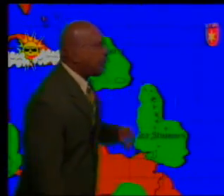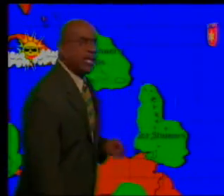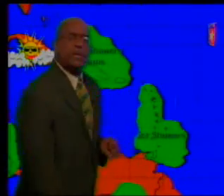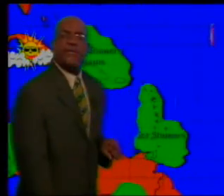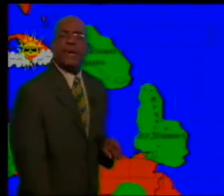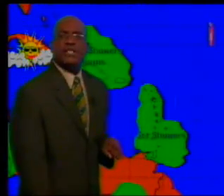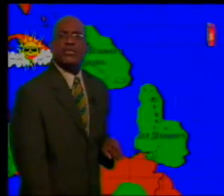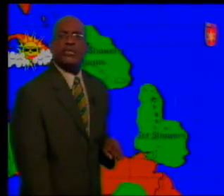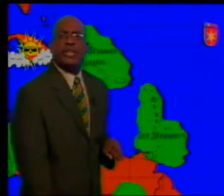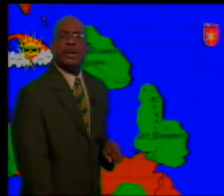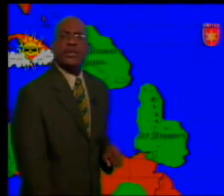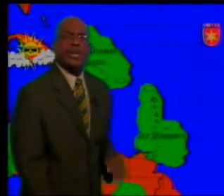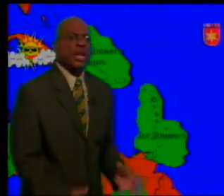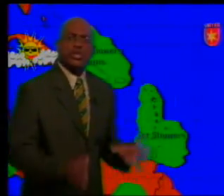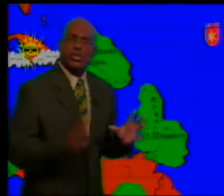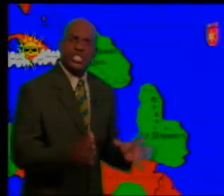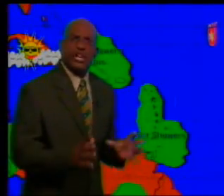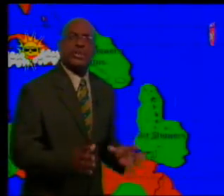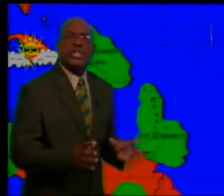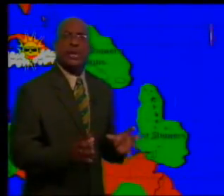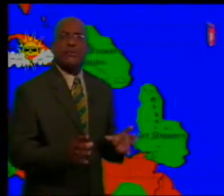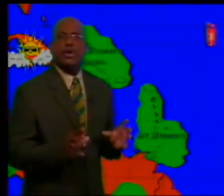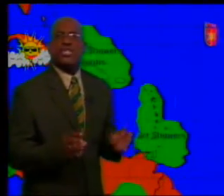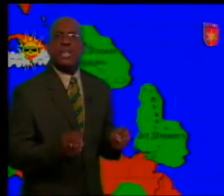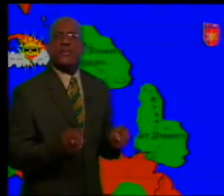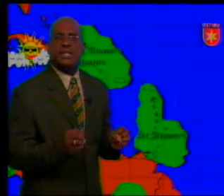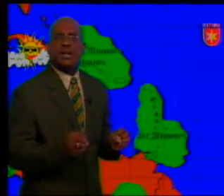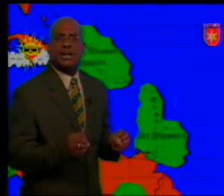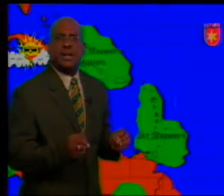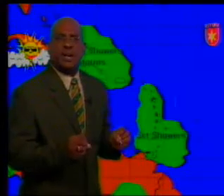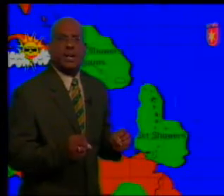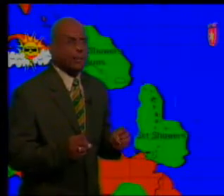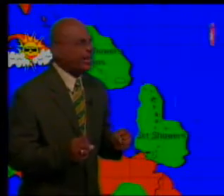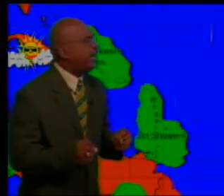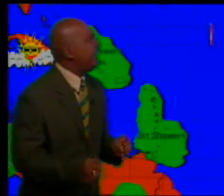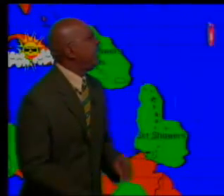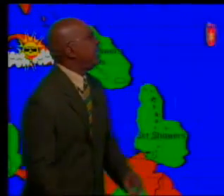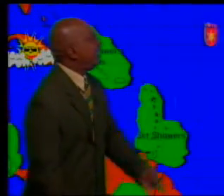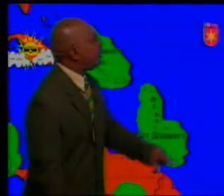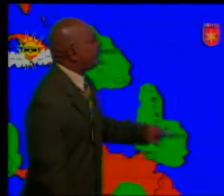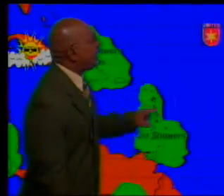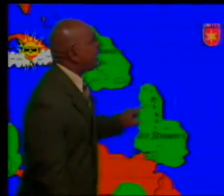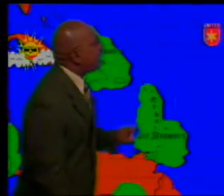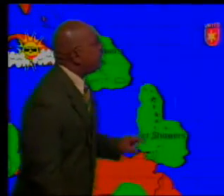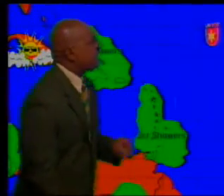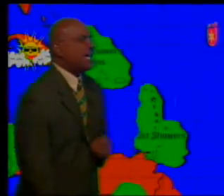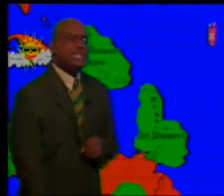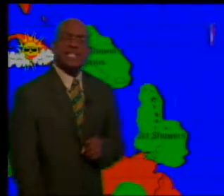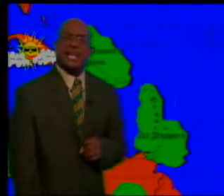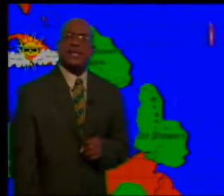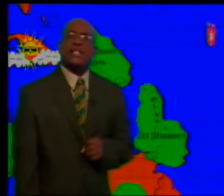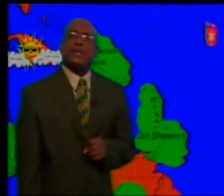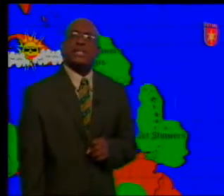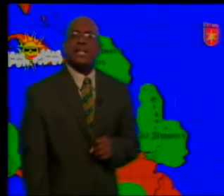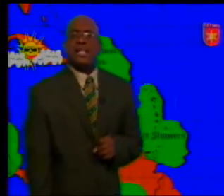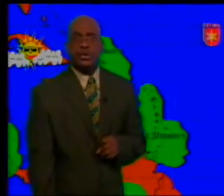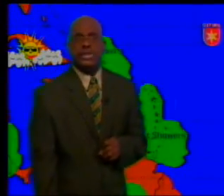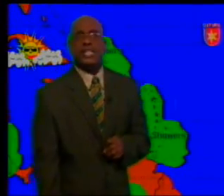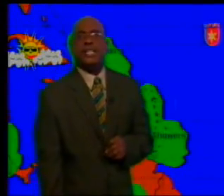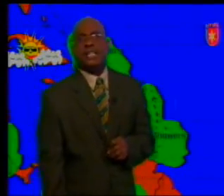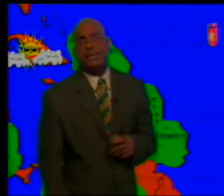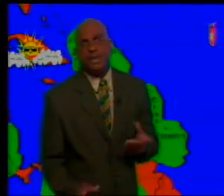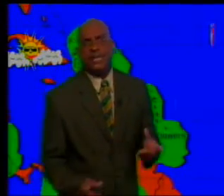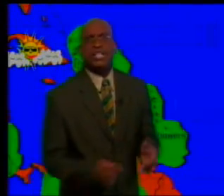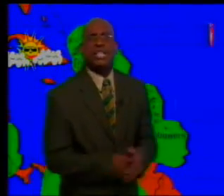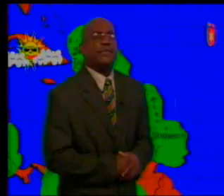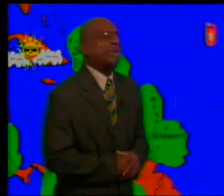a tropical wave passing through the area, so generally the moisture levels are pretty high. We are going to be looking at cloudy skies and scattered showers continuing